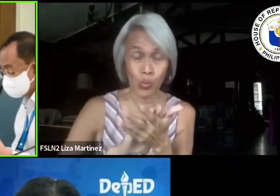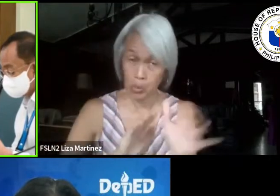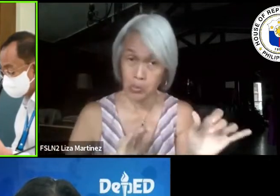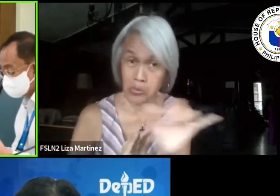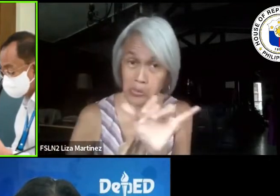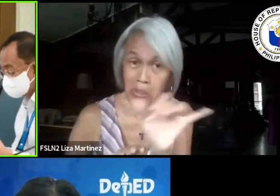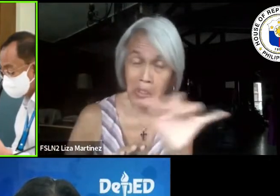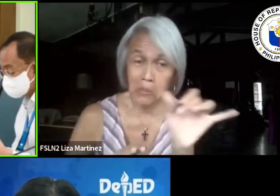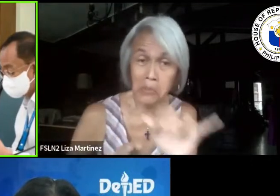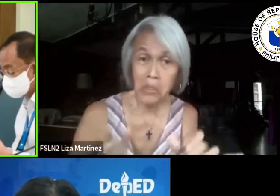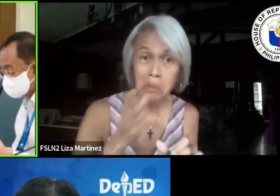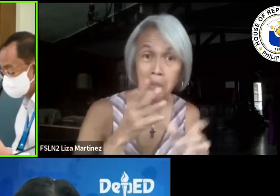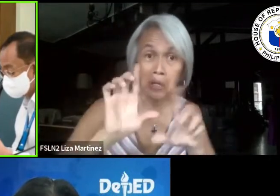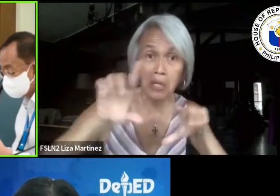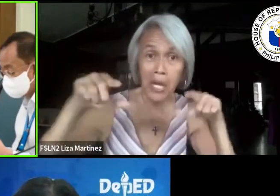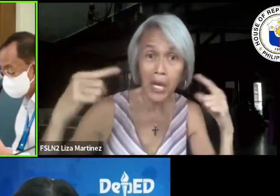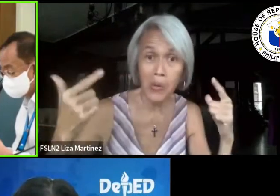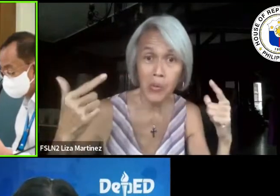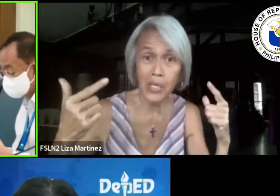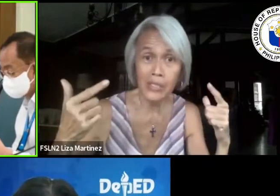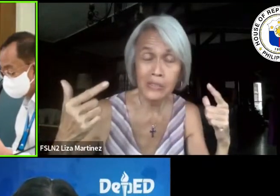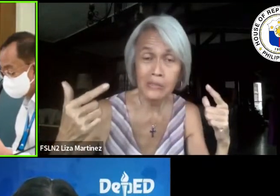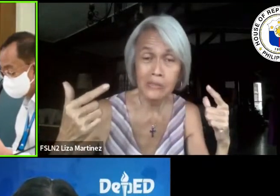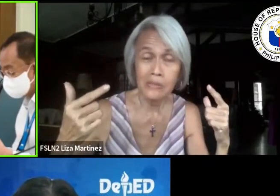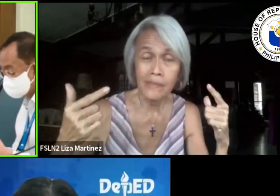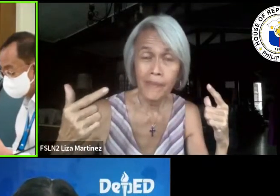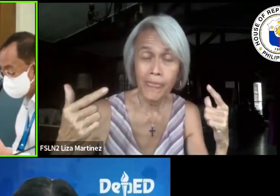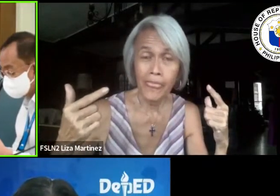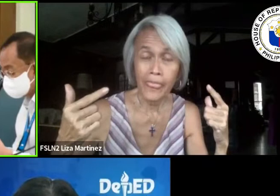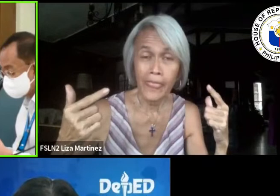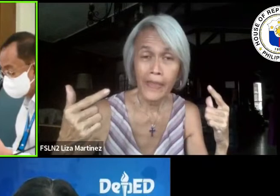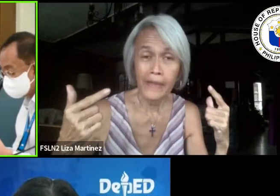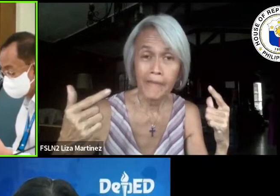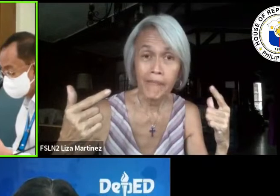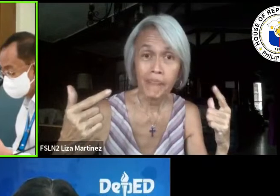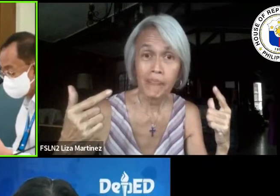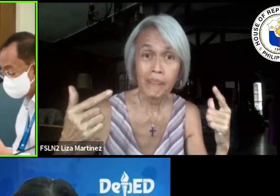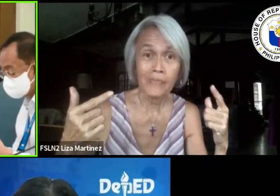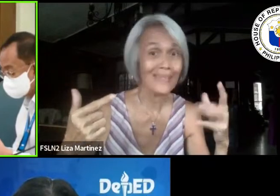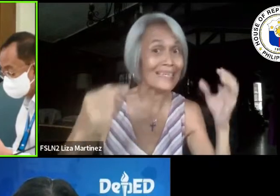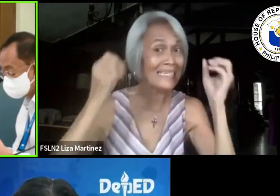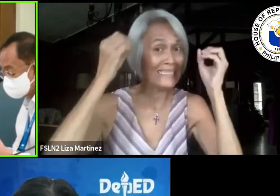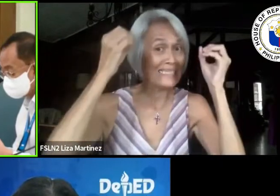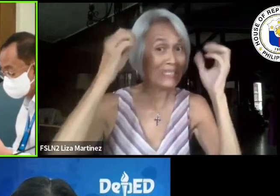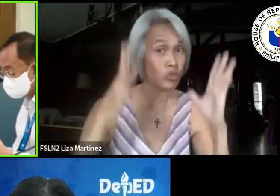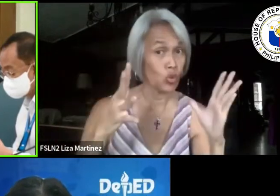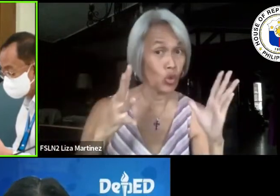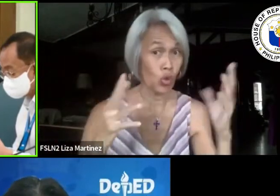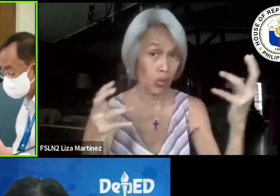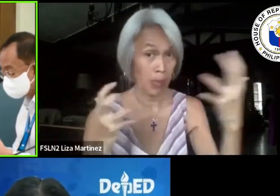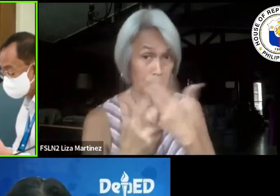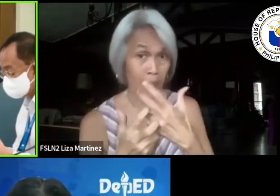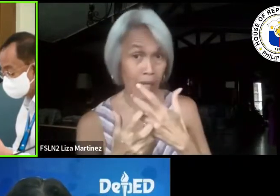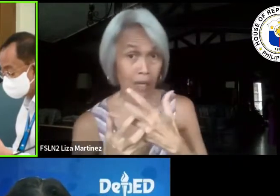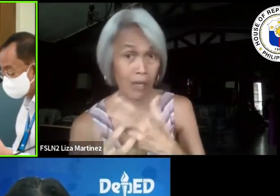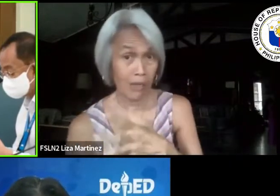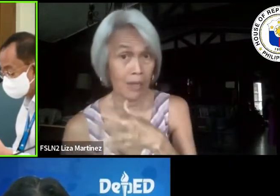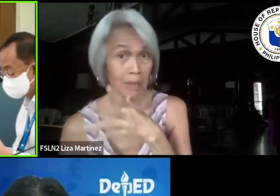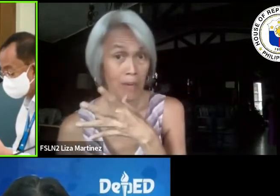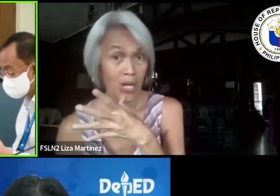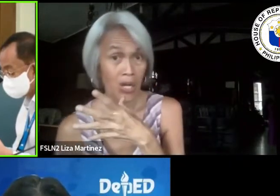tongue as the one determined as the mother tongue of the students? Kasi kung hindi rin,